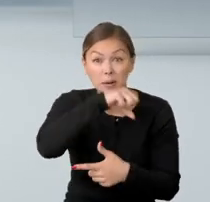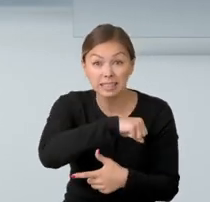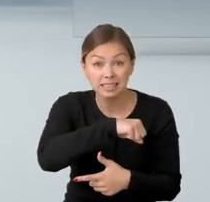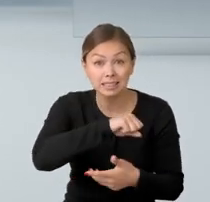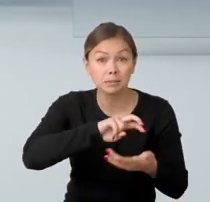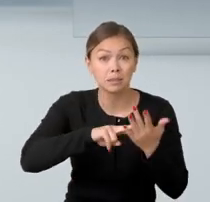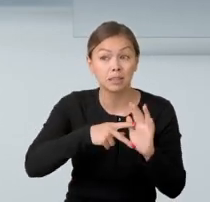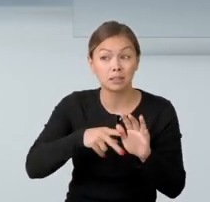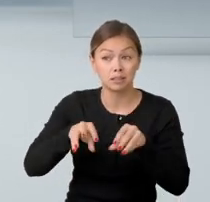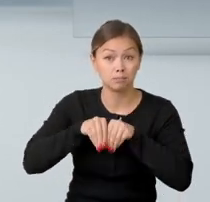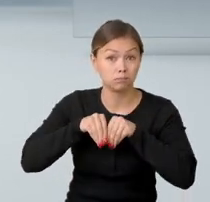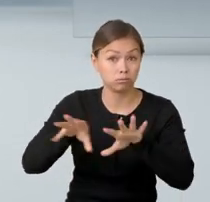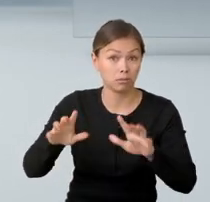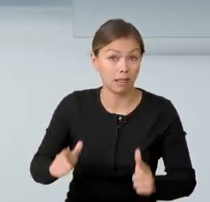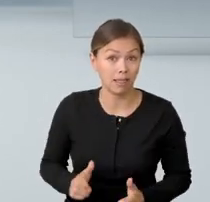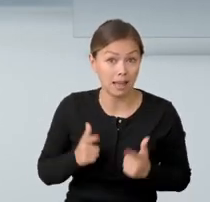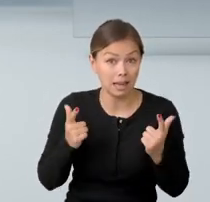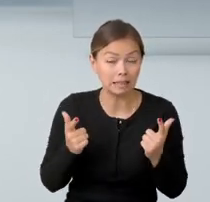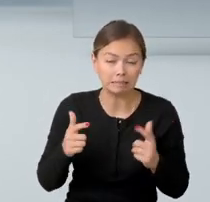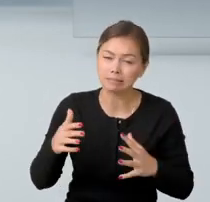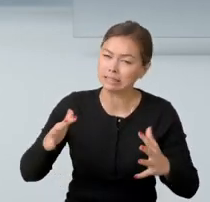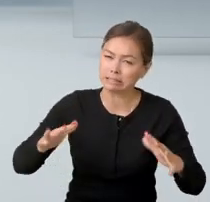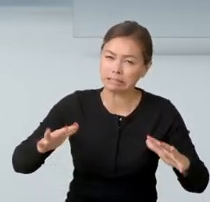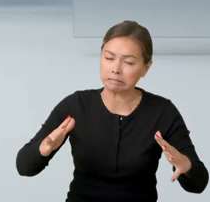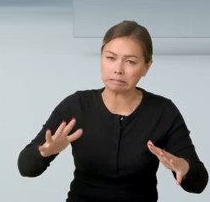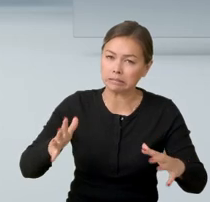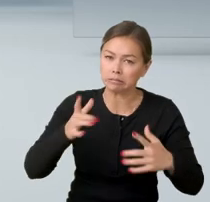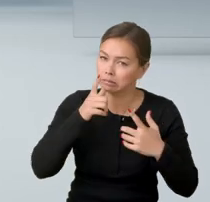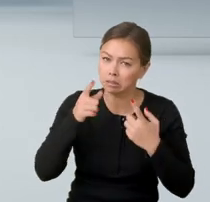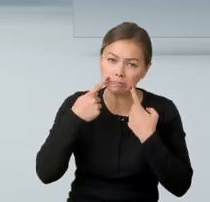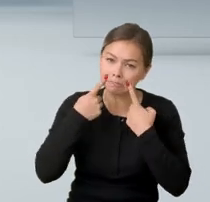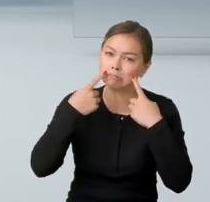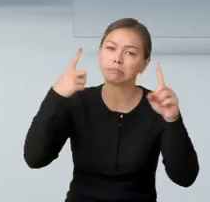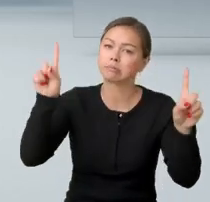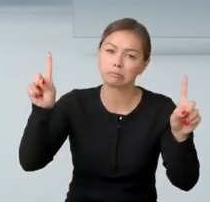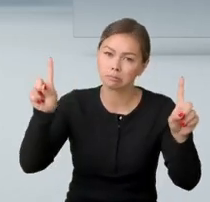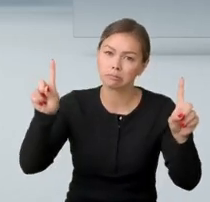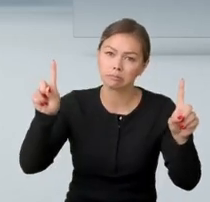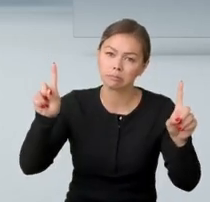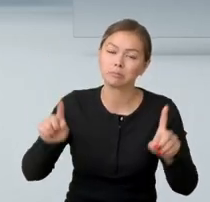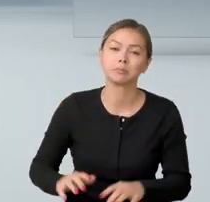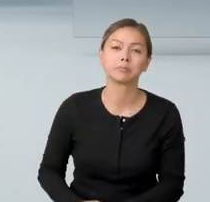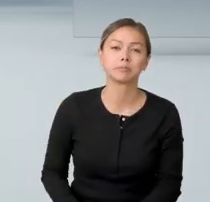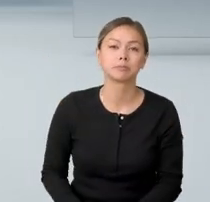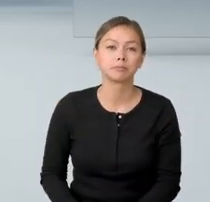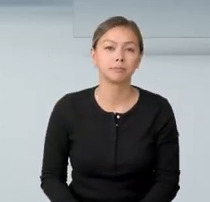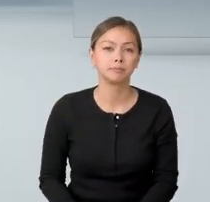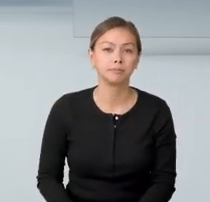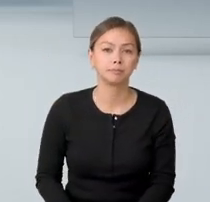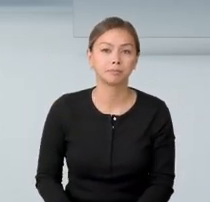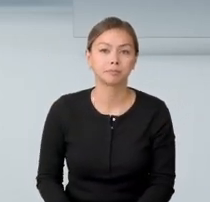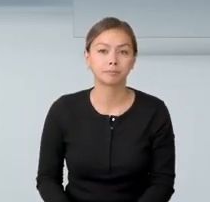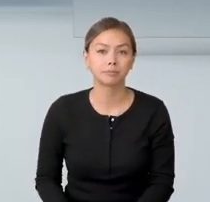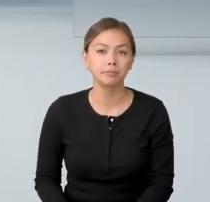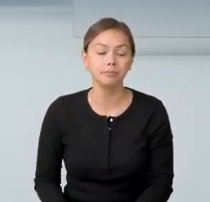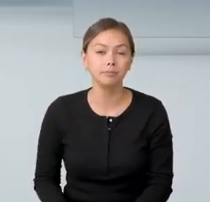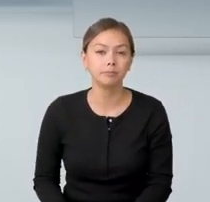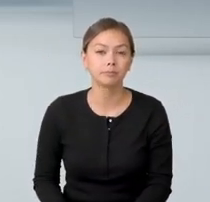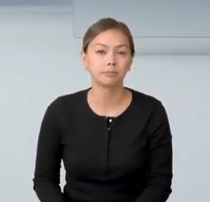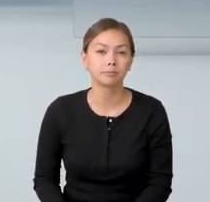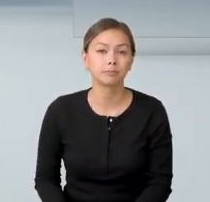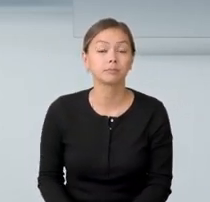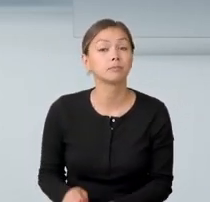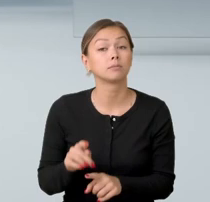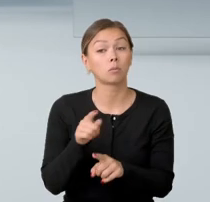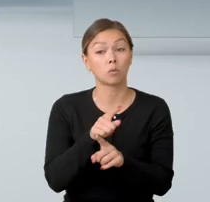specific steps for the go live maybe where we will not get the result as good as we